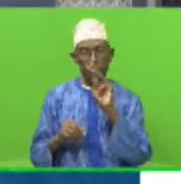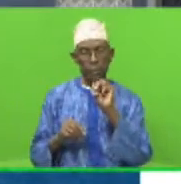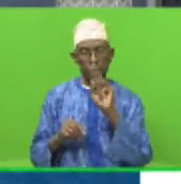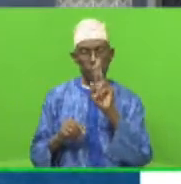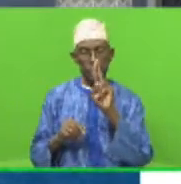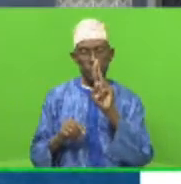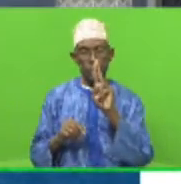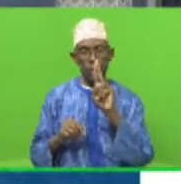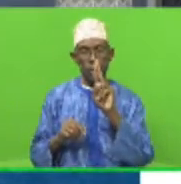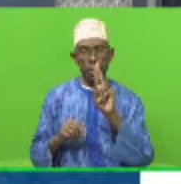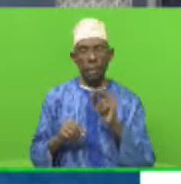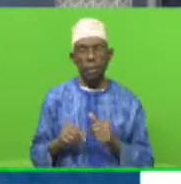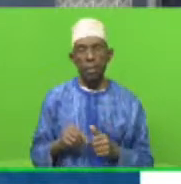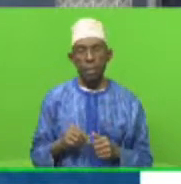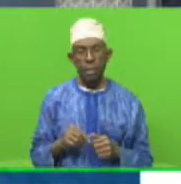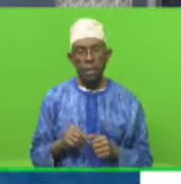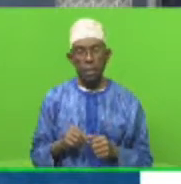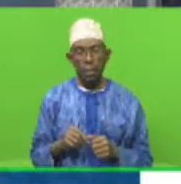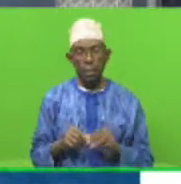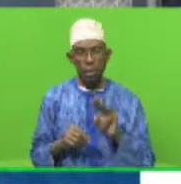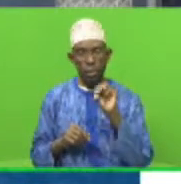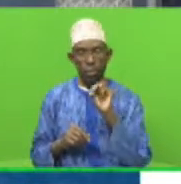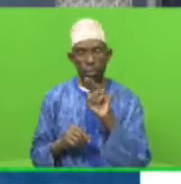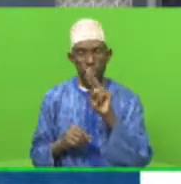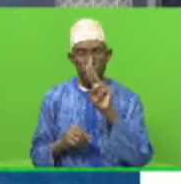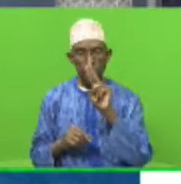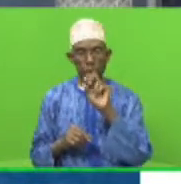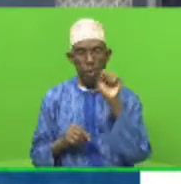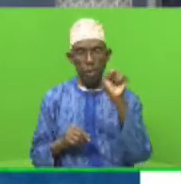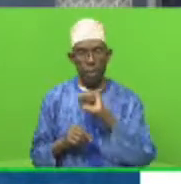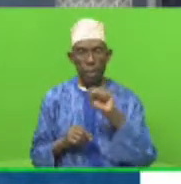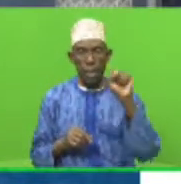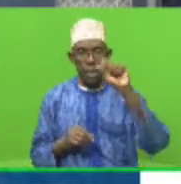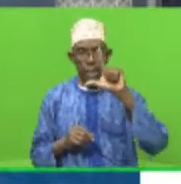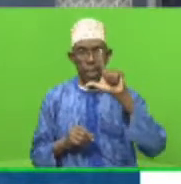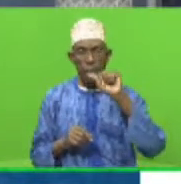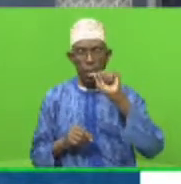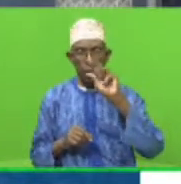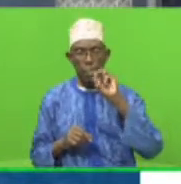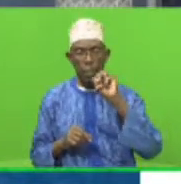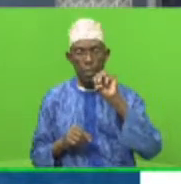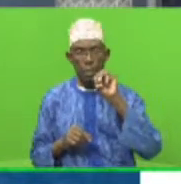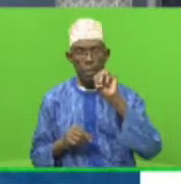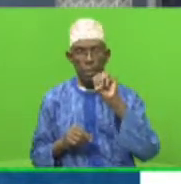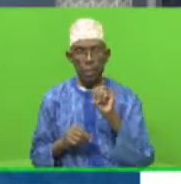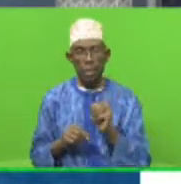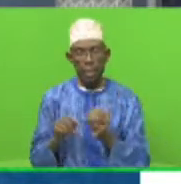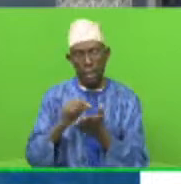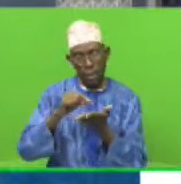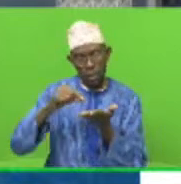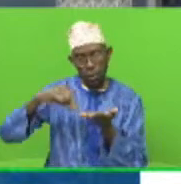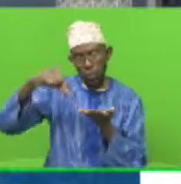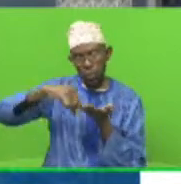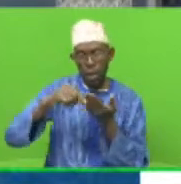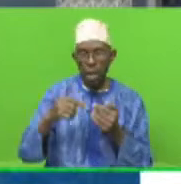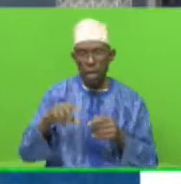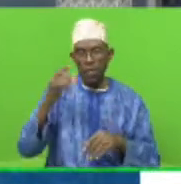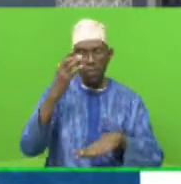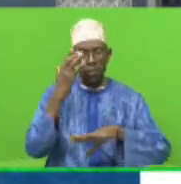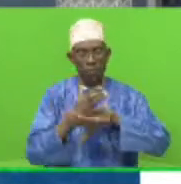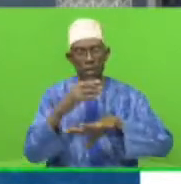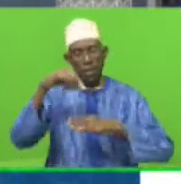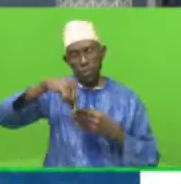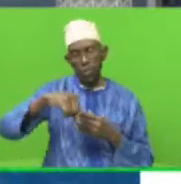him, and Musaylima tries to recite to him his own Quran. Okay? And he